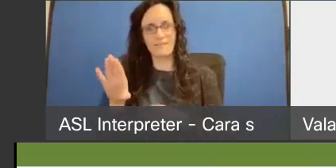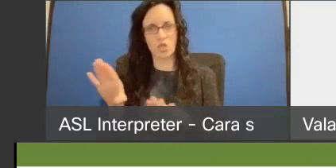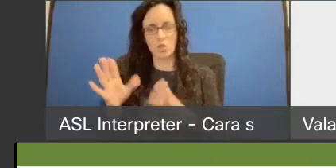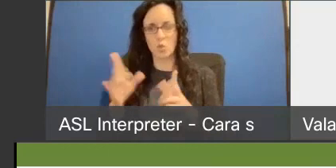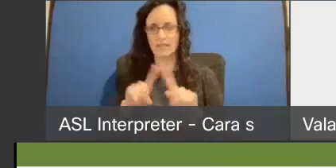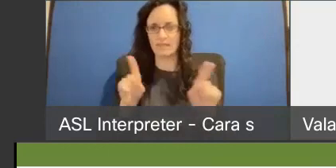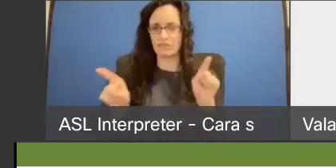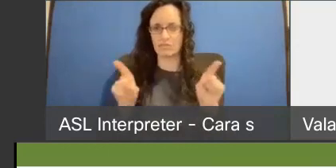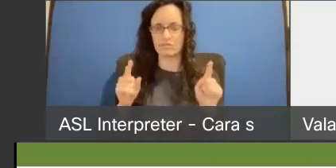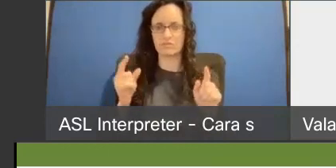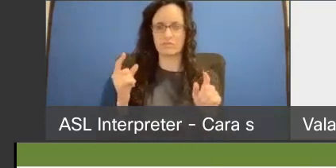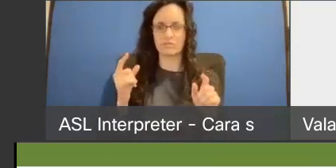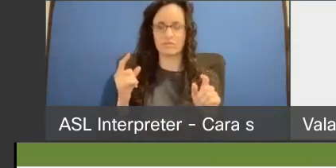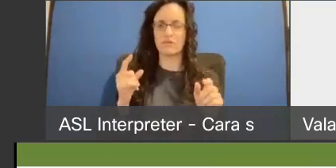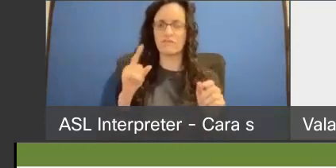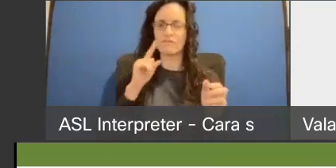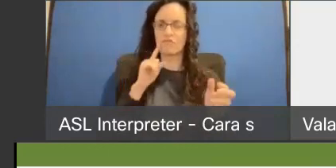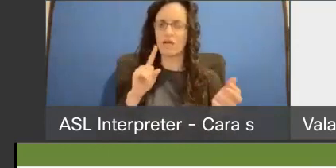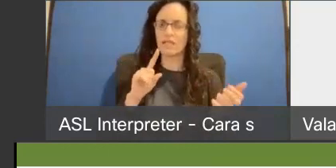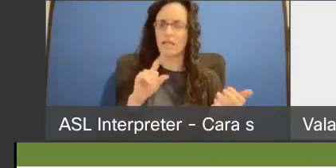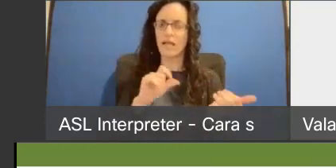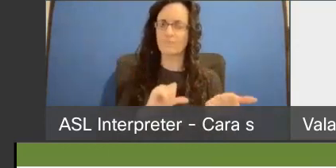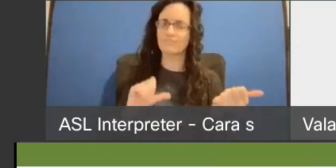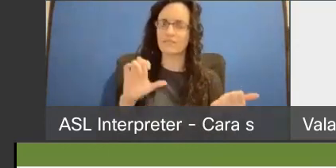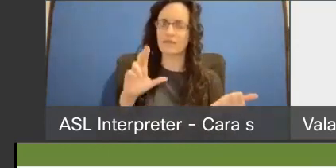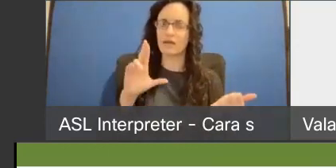What's the goal of like cutting and stuff like that?